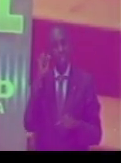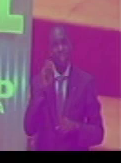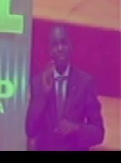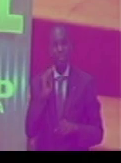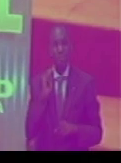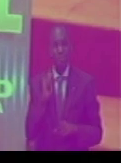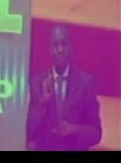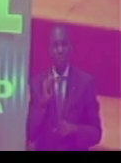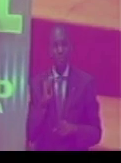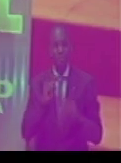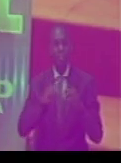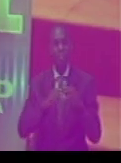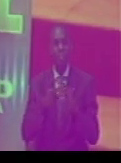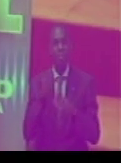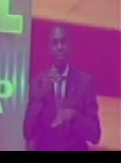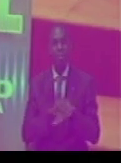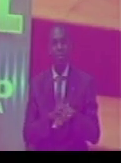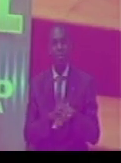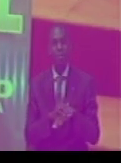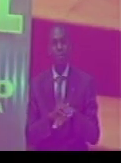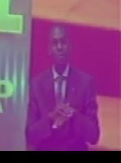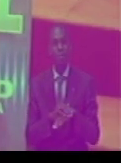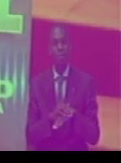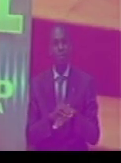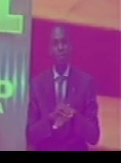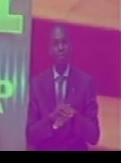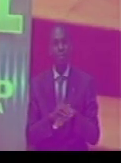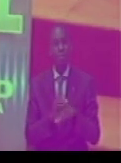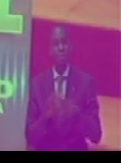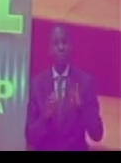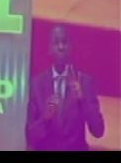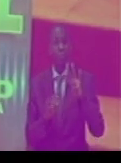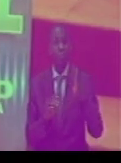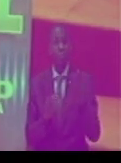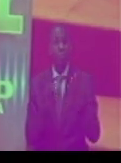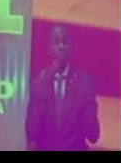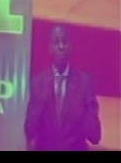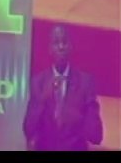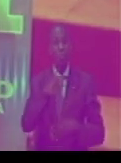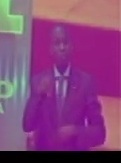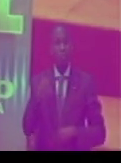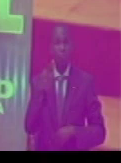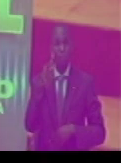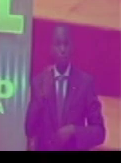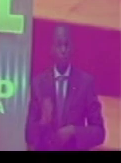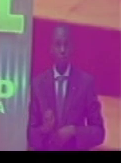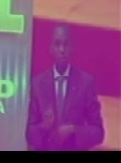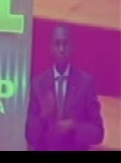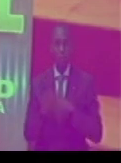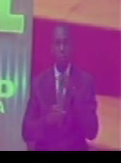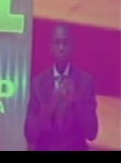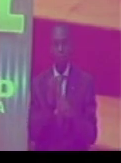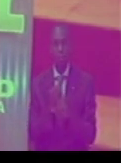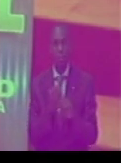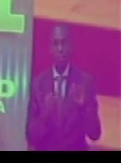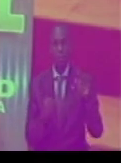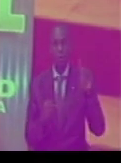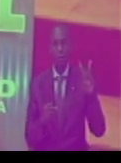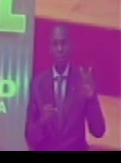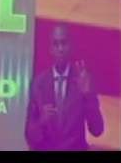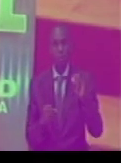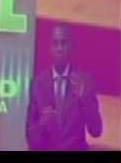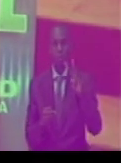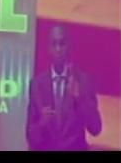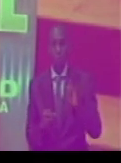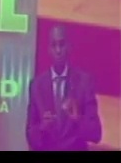religion my testimony goes like this it started on the 20th on the 4th of june